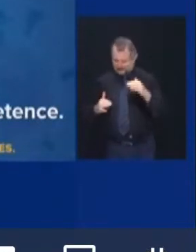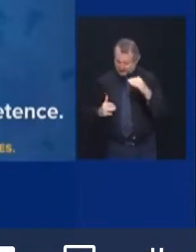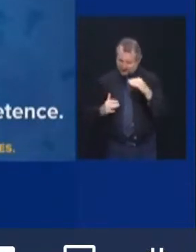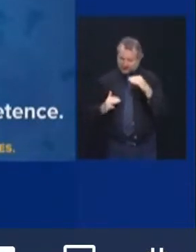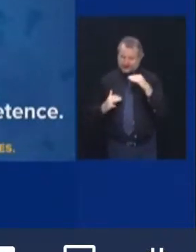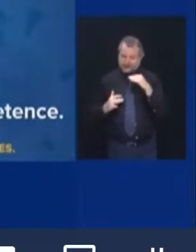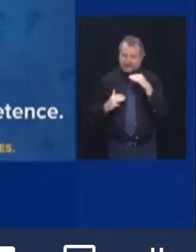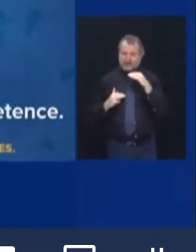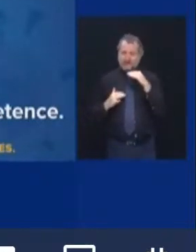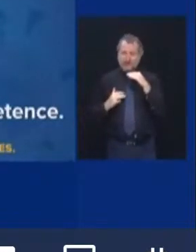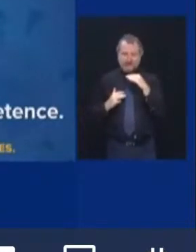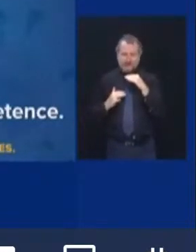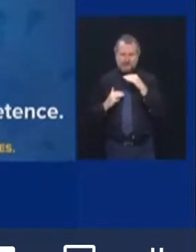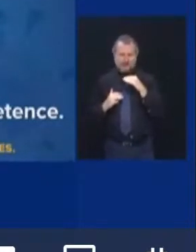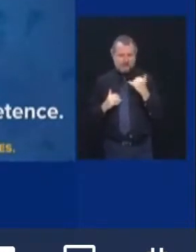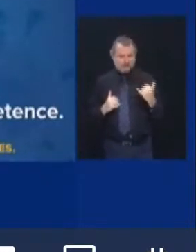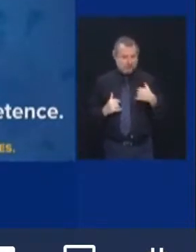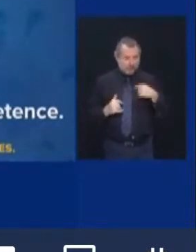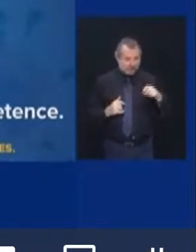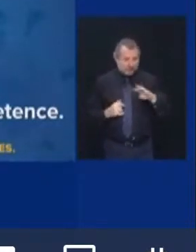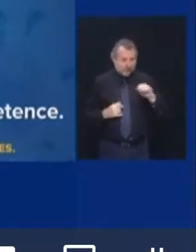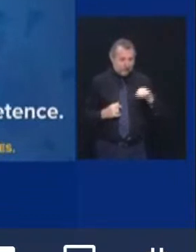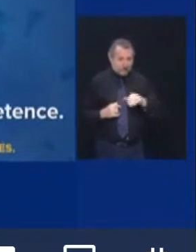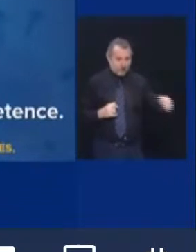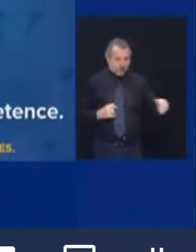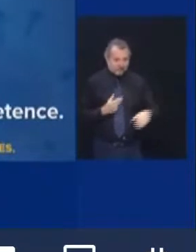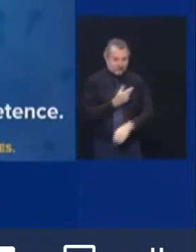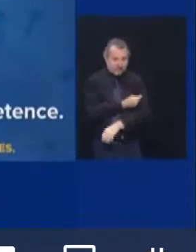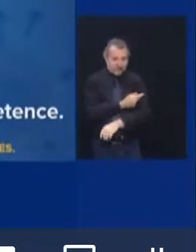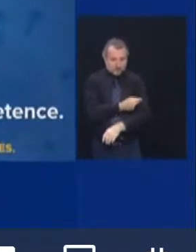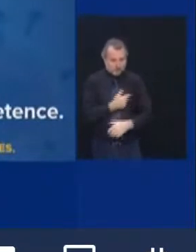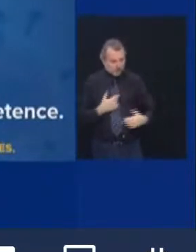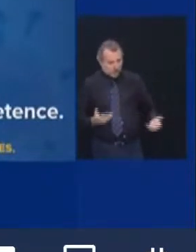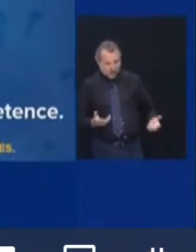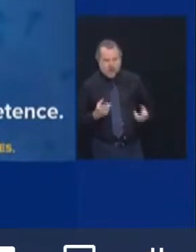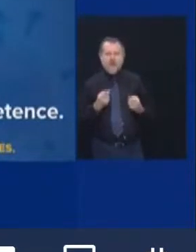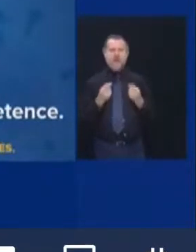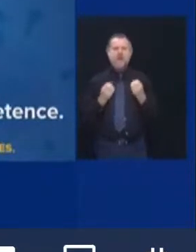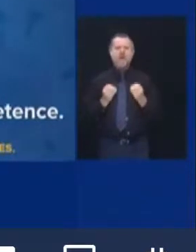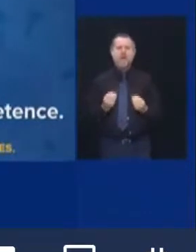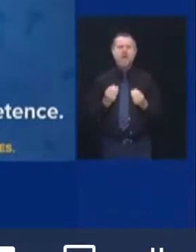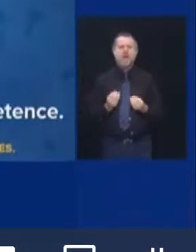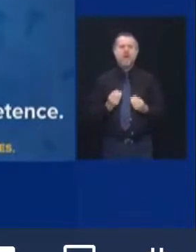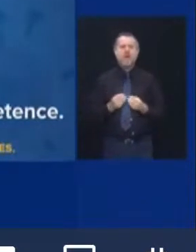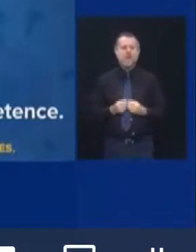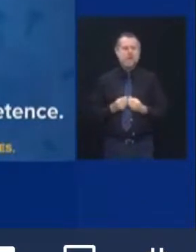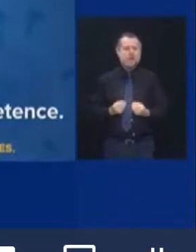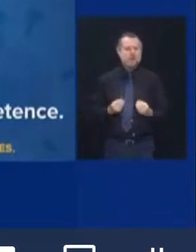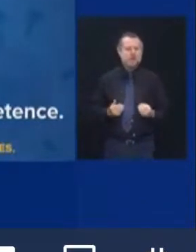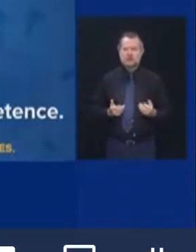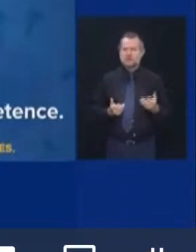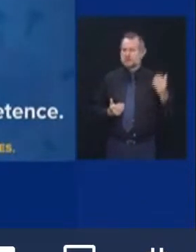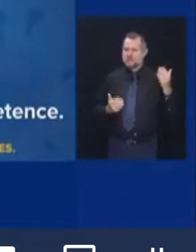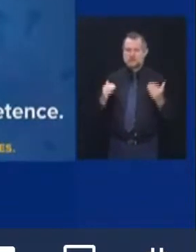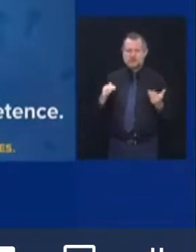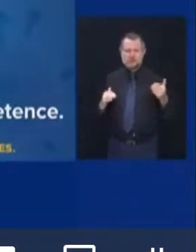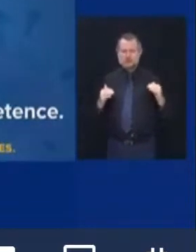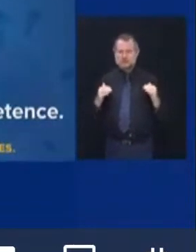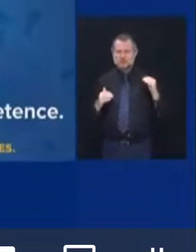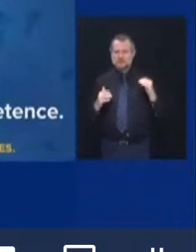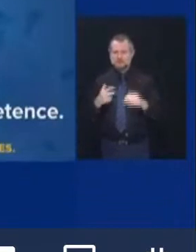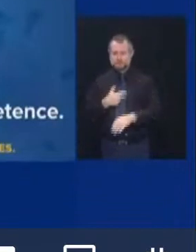sites, thousands of people. And a vaccine is roll up your sleeve. I'm going to put